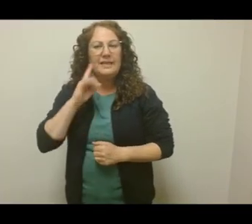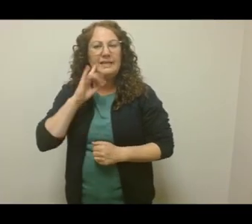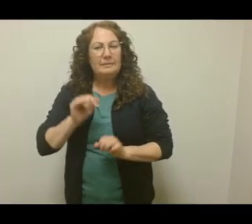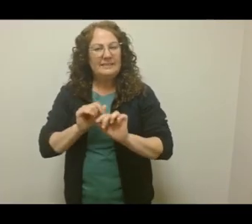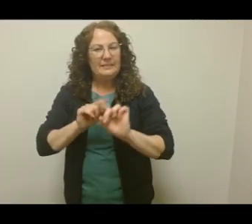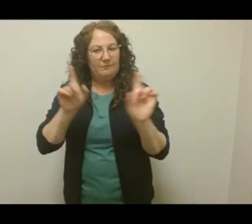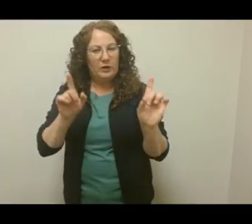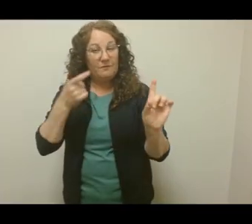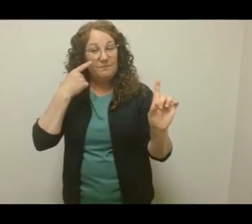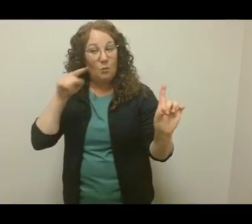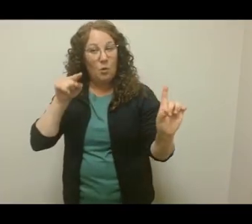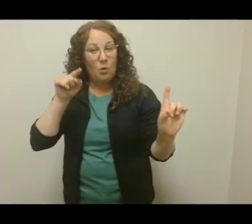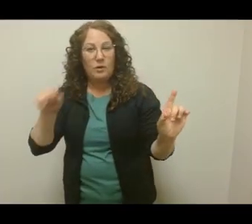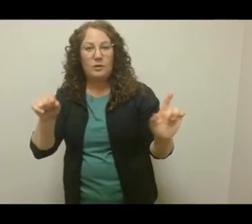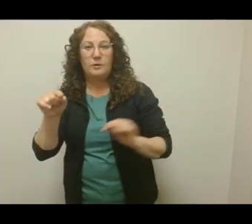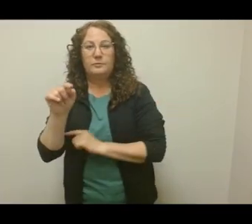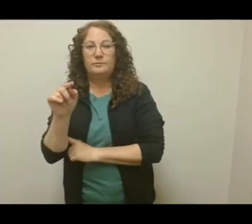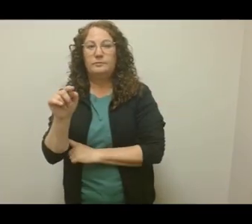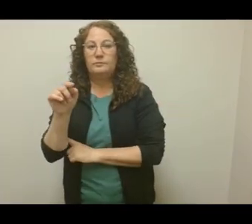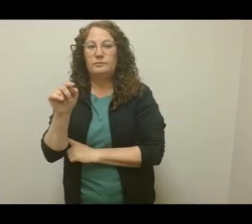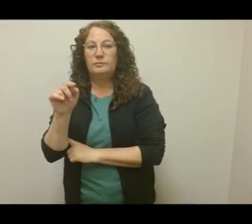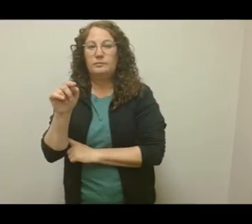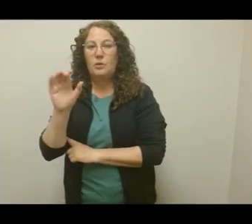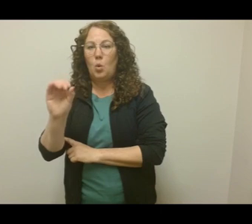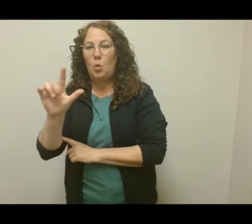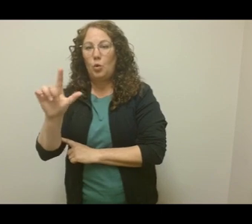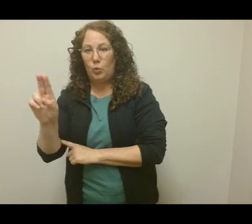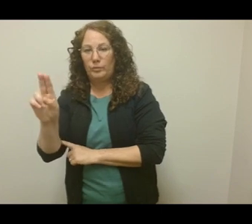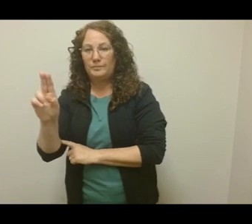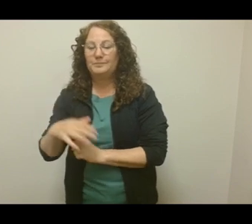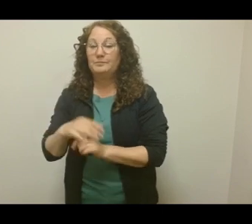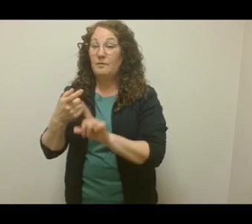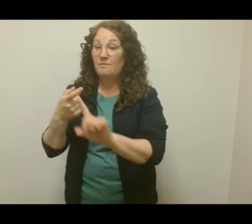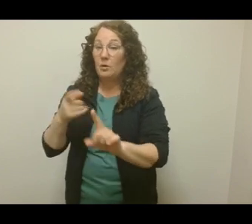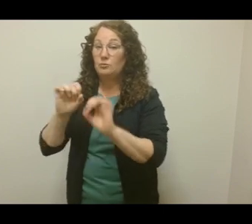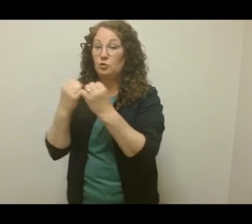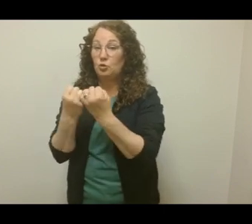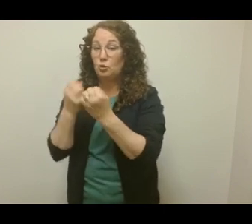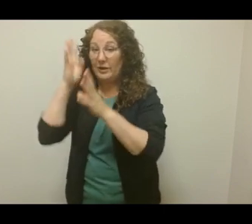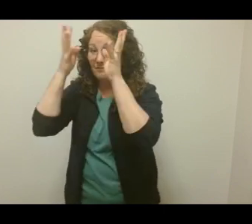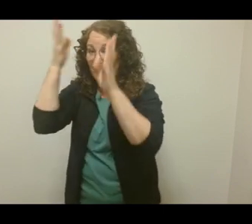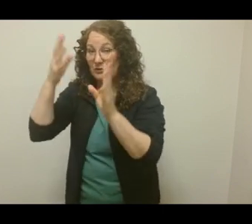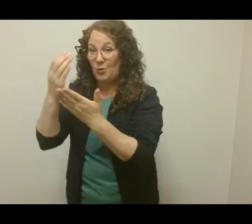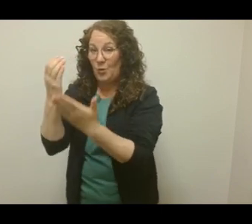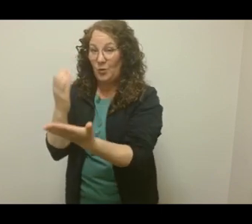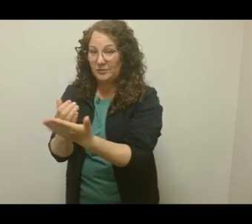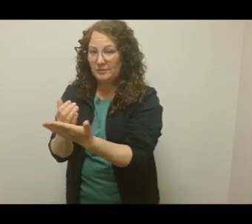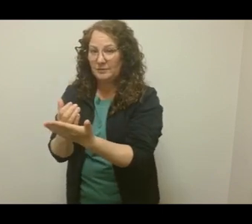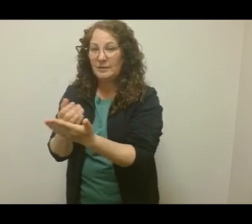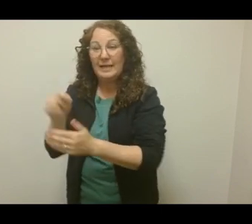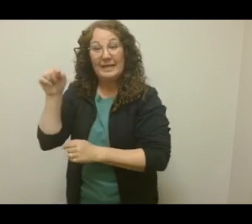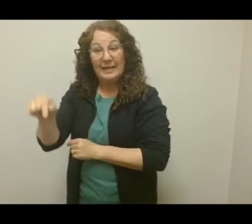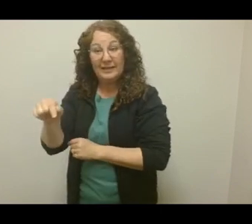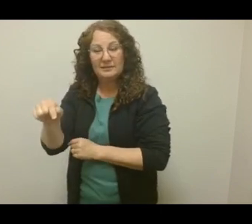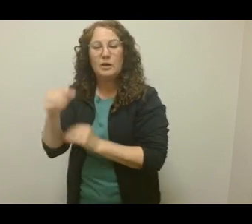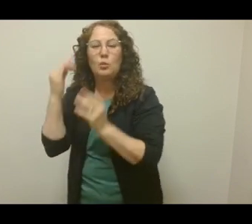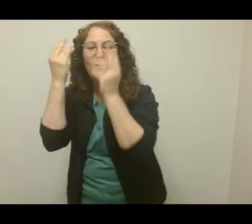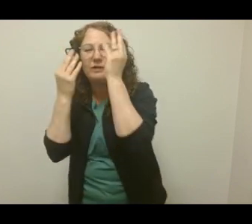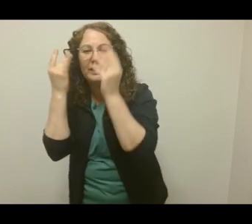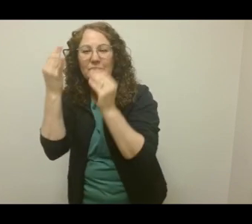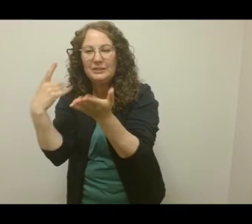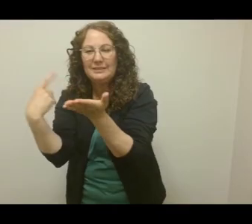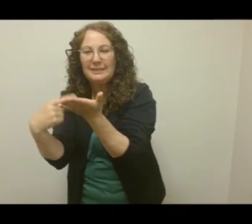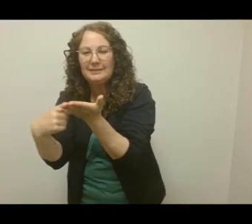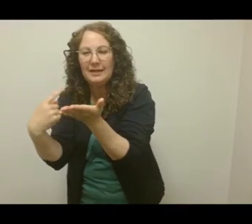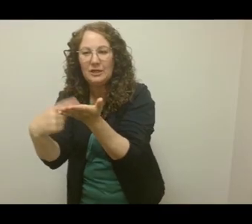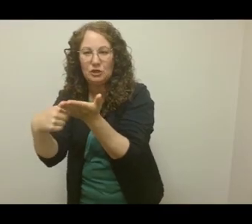for Olu. So Olu from Social Innovation, he's been asked to write a reflection discussion post. So